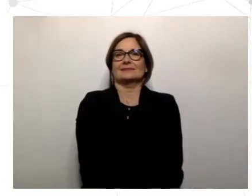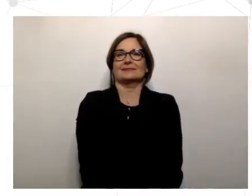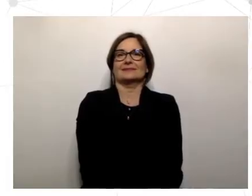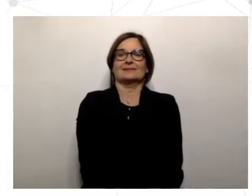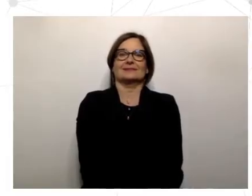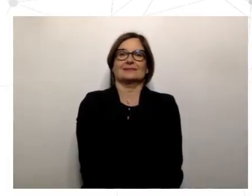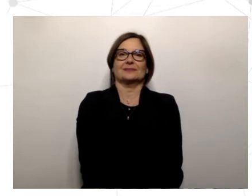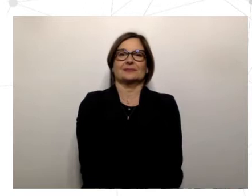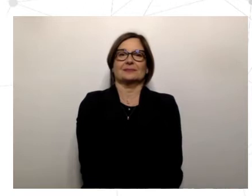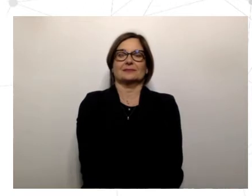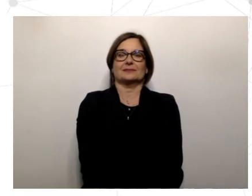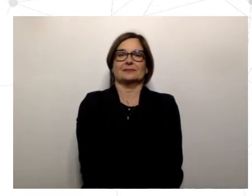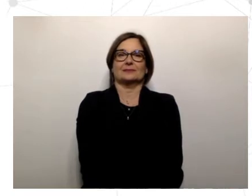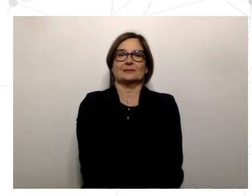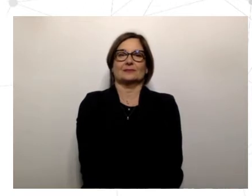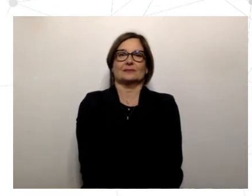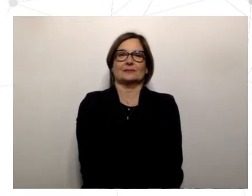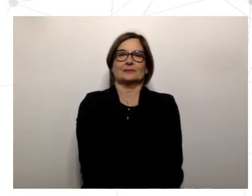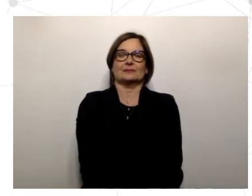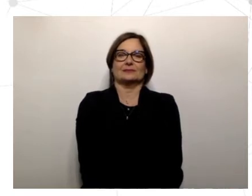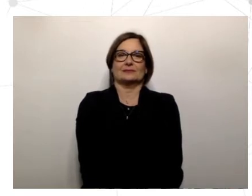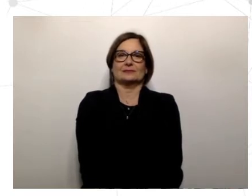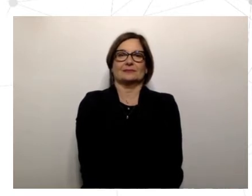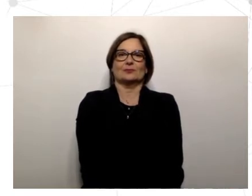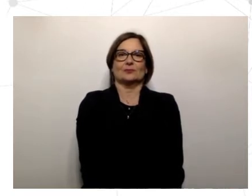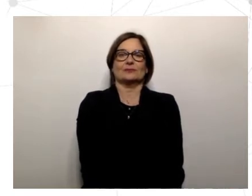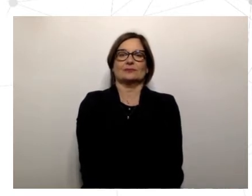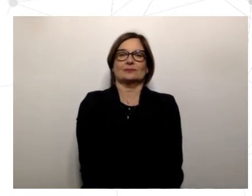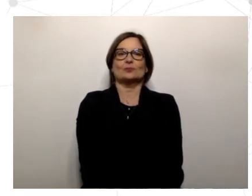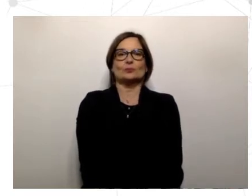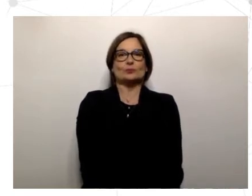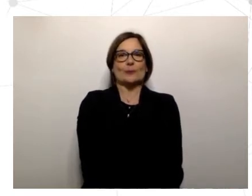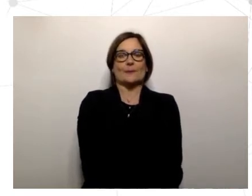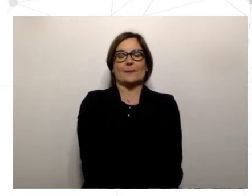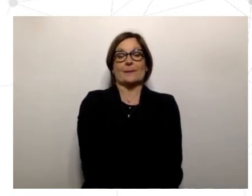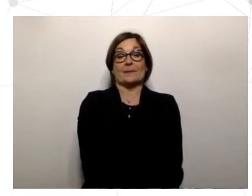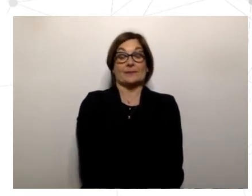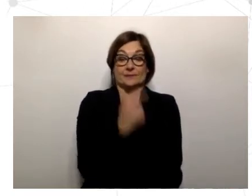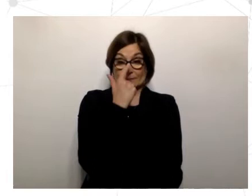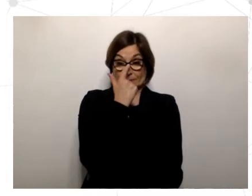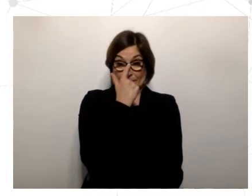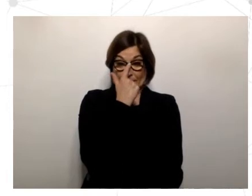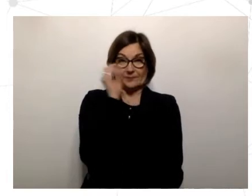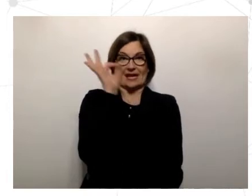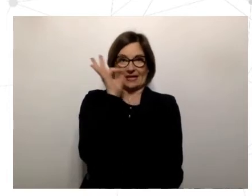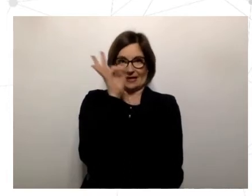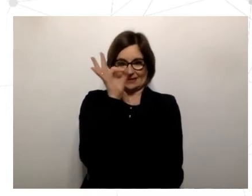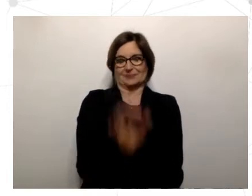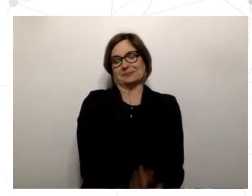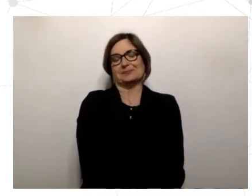your enthusiasm for Soundscape, that the team decided, okay, let's see if we can get this